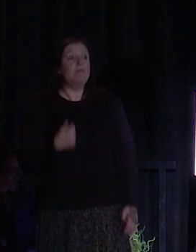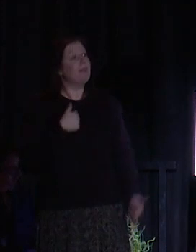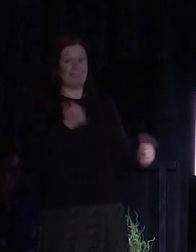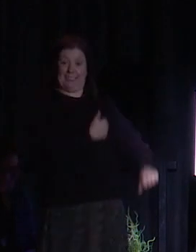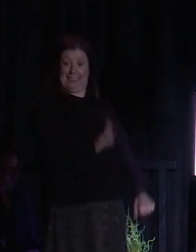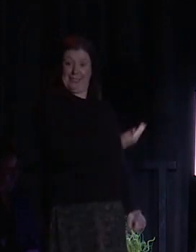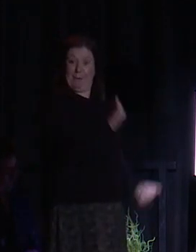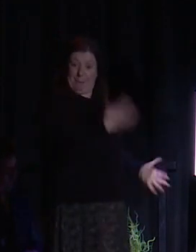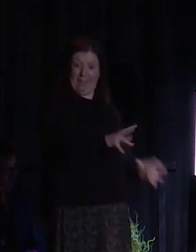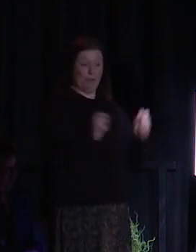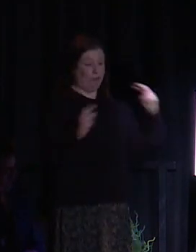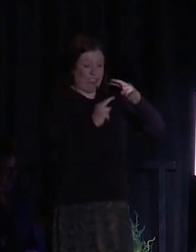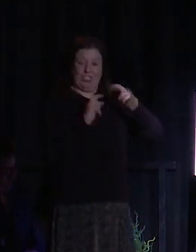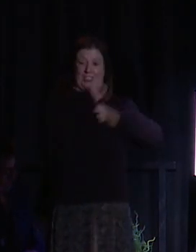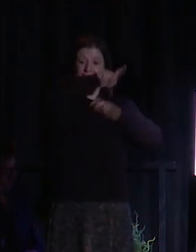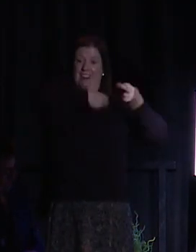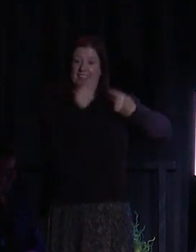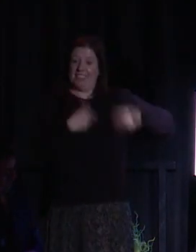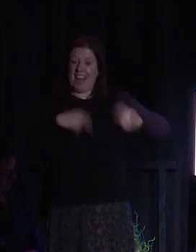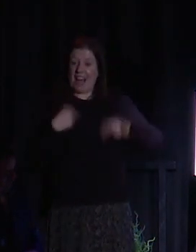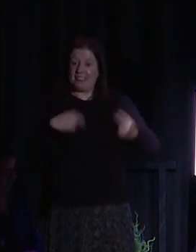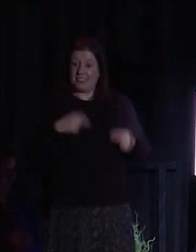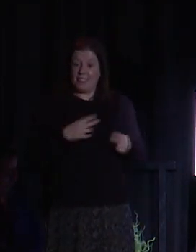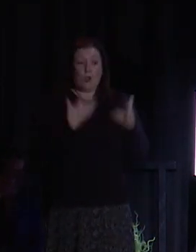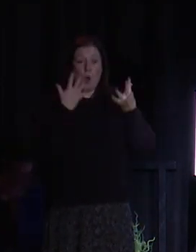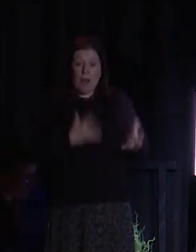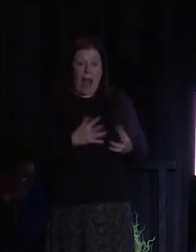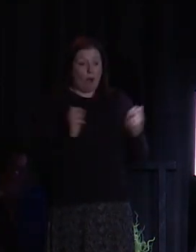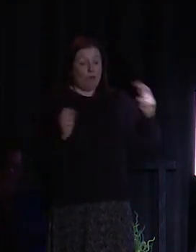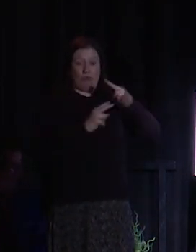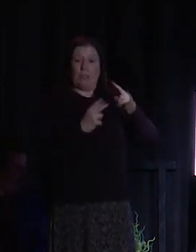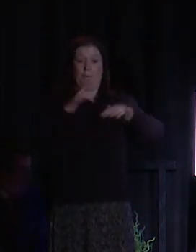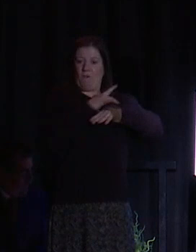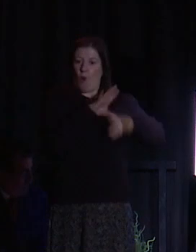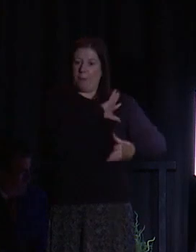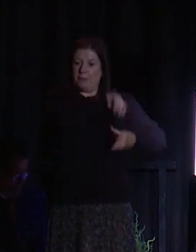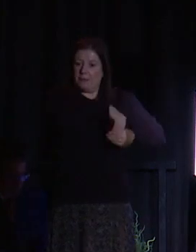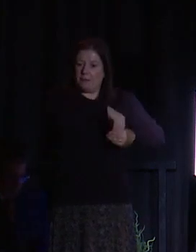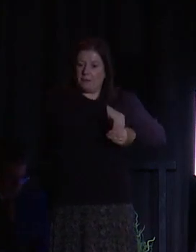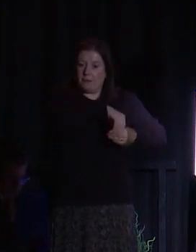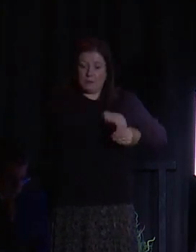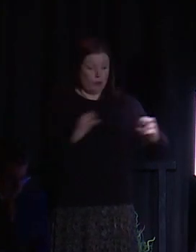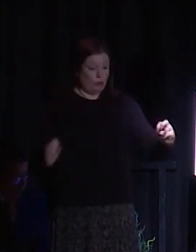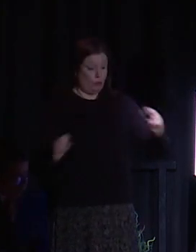did. And we started to think about how we can physically use that kit to make a performance, but not only use the